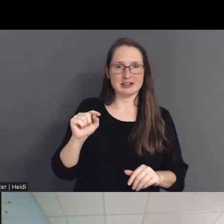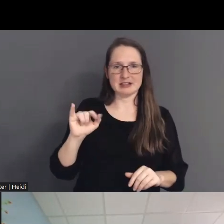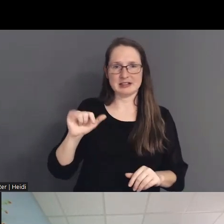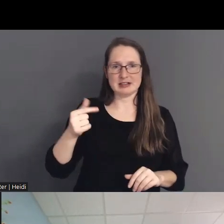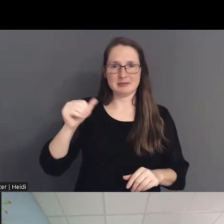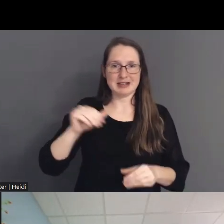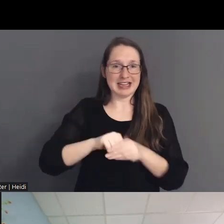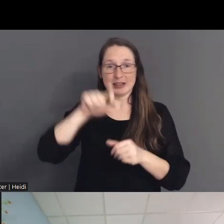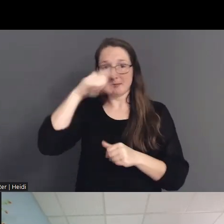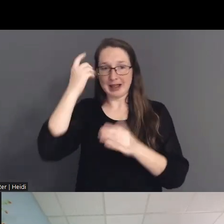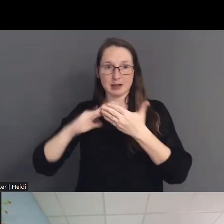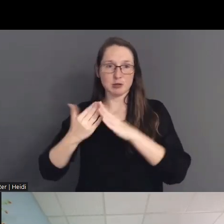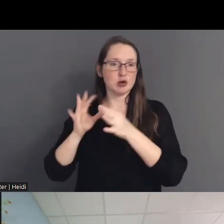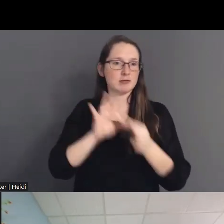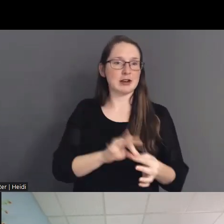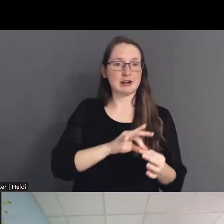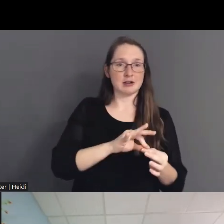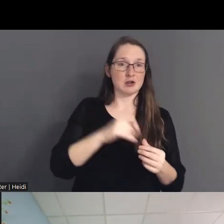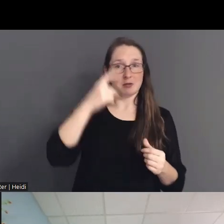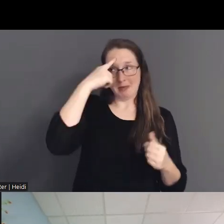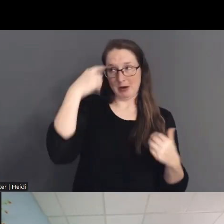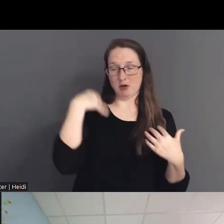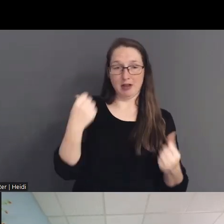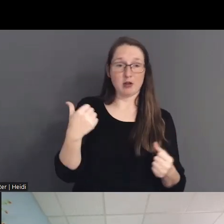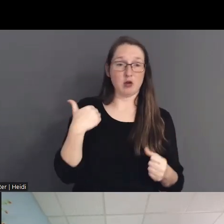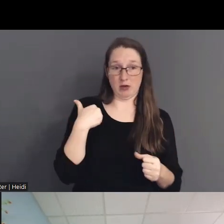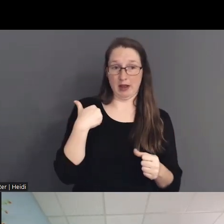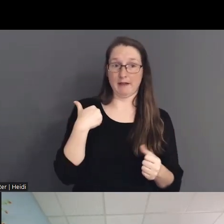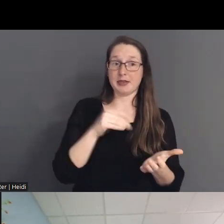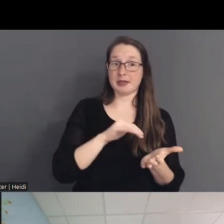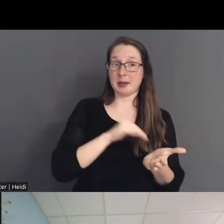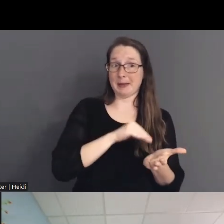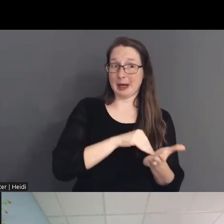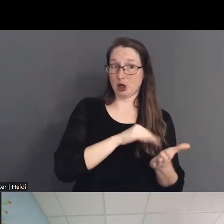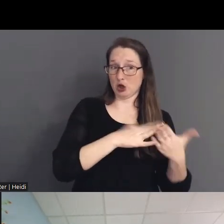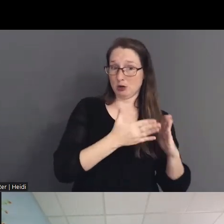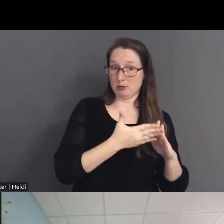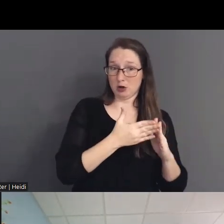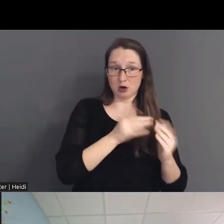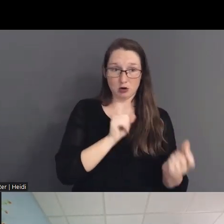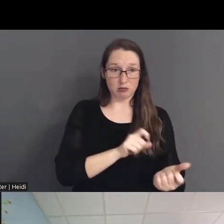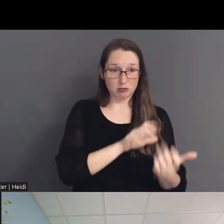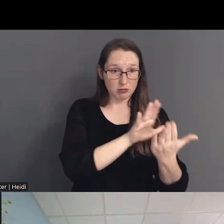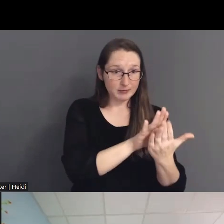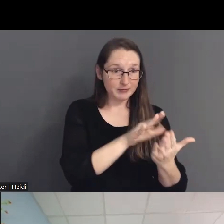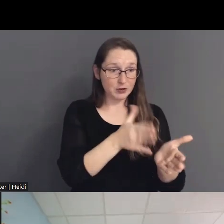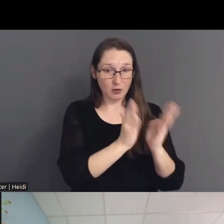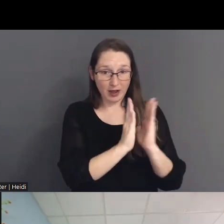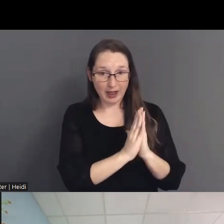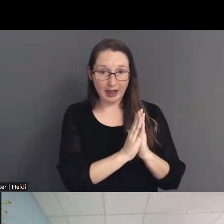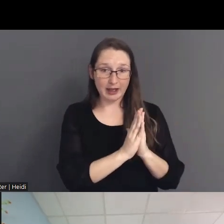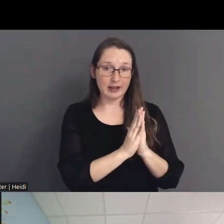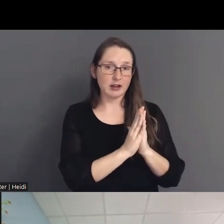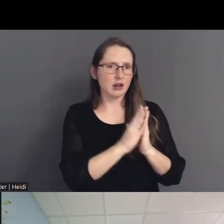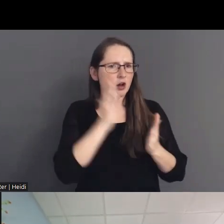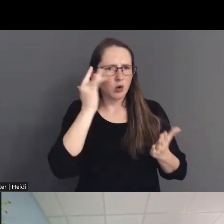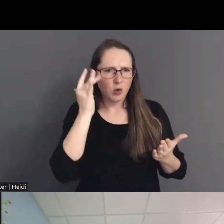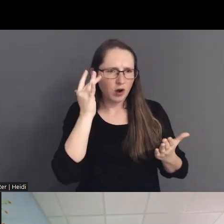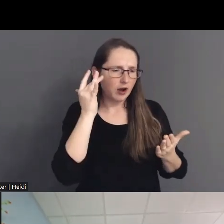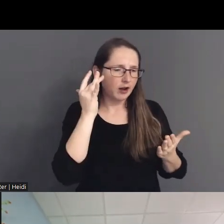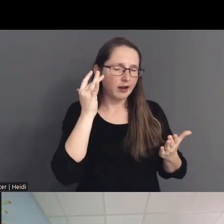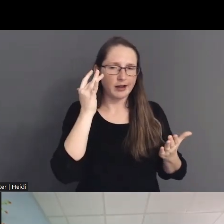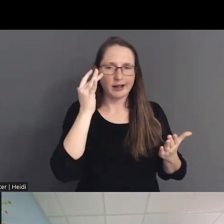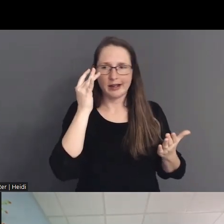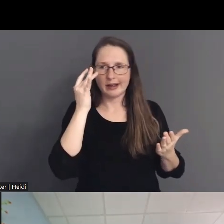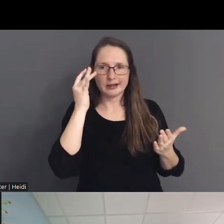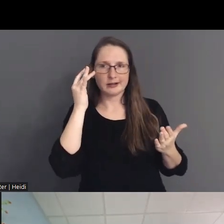community related to mental health. So you have the medical community, when you go to them and ask them, why is it